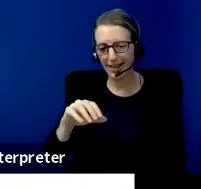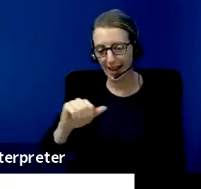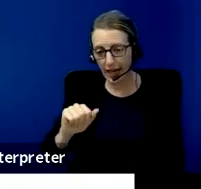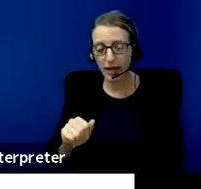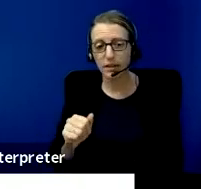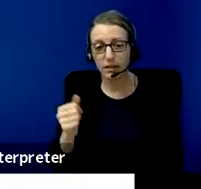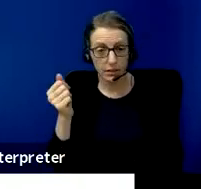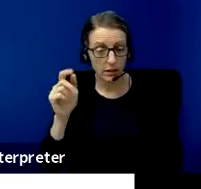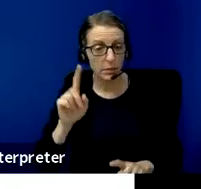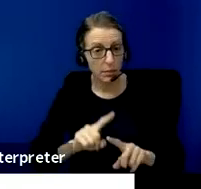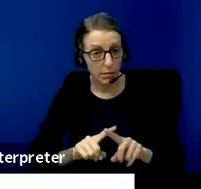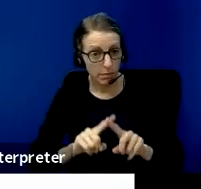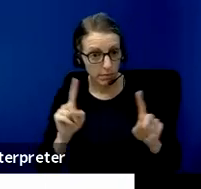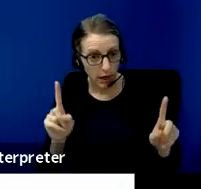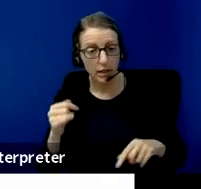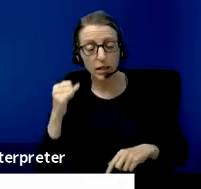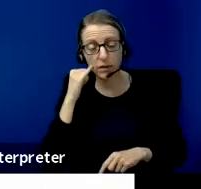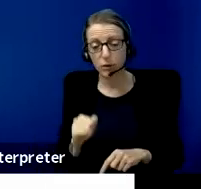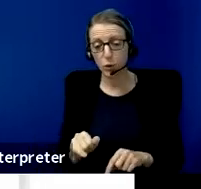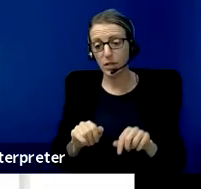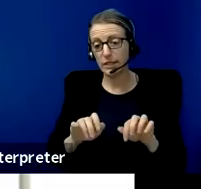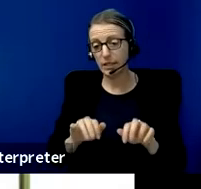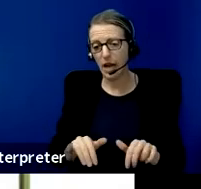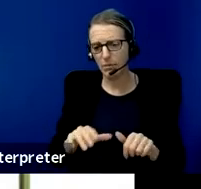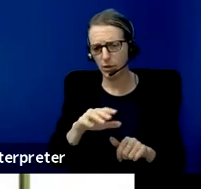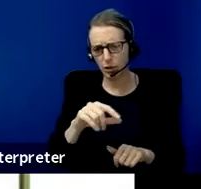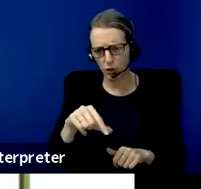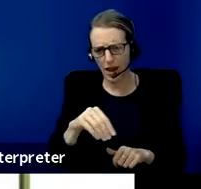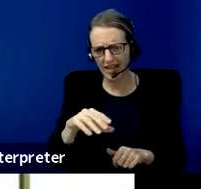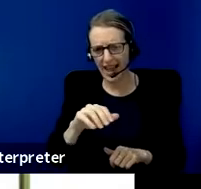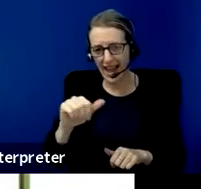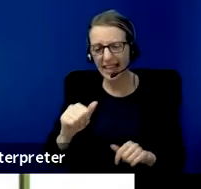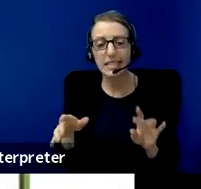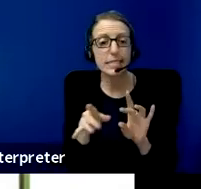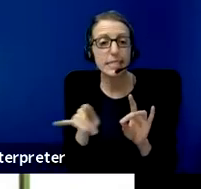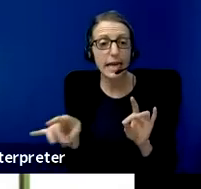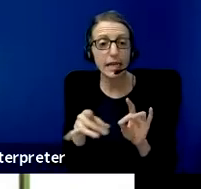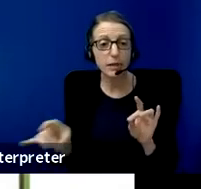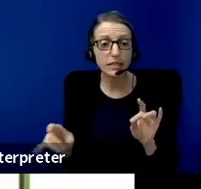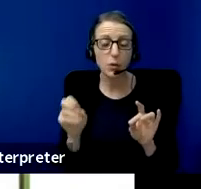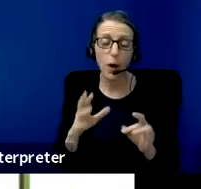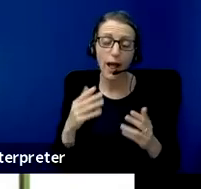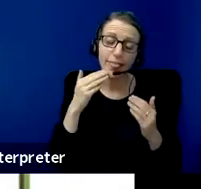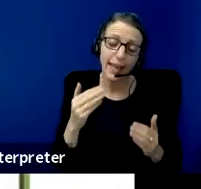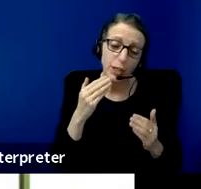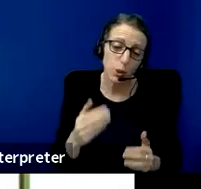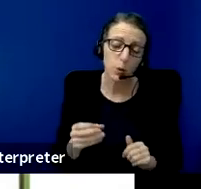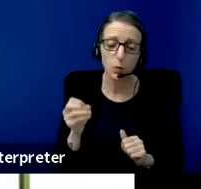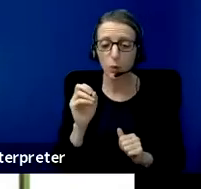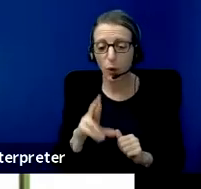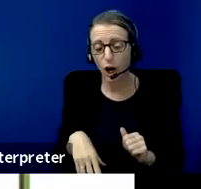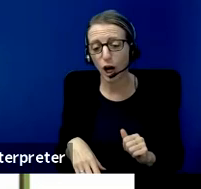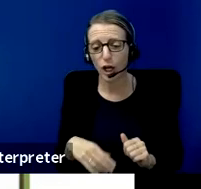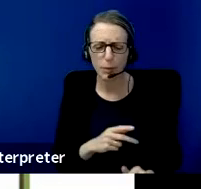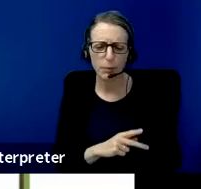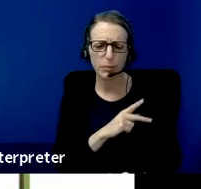However, if you type in the Q&A feature statements or just things like thank you or